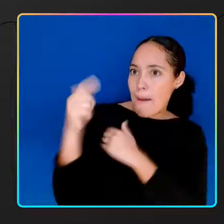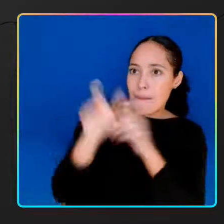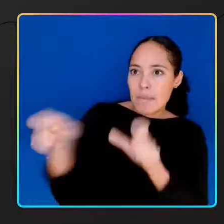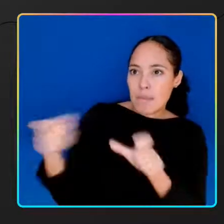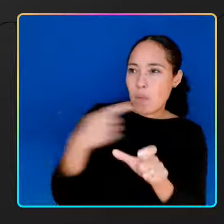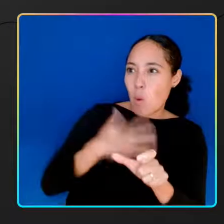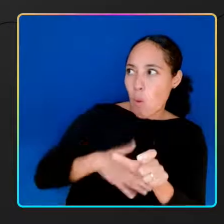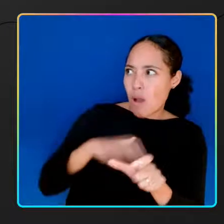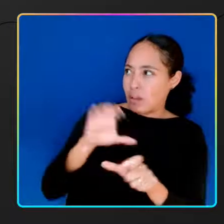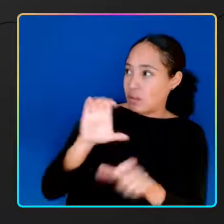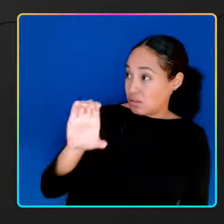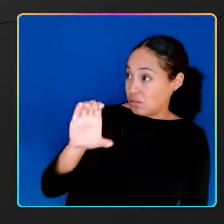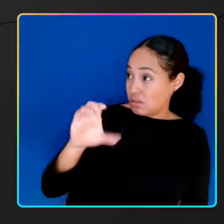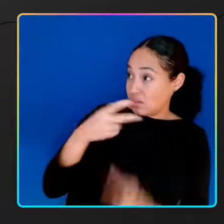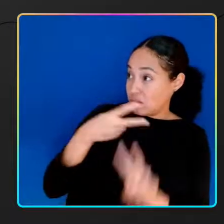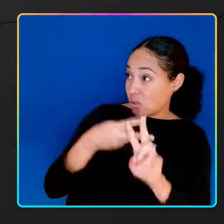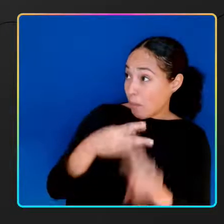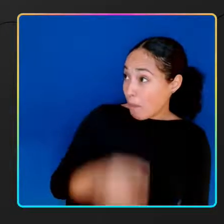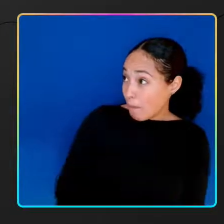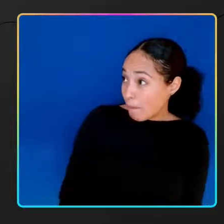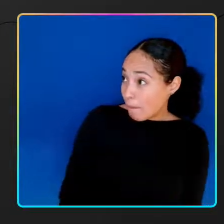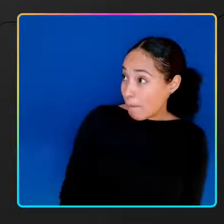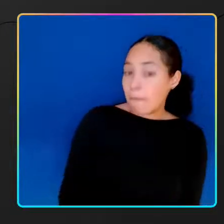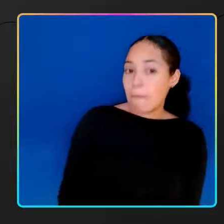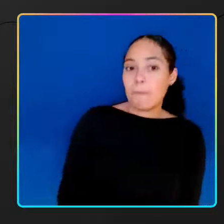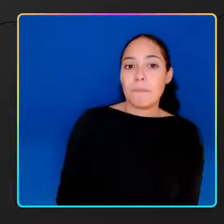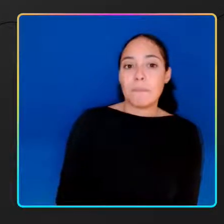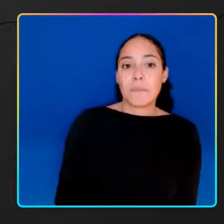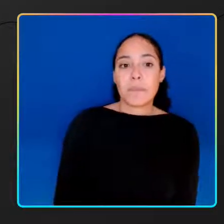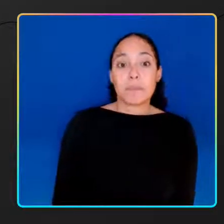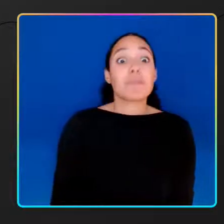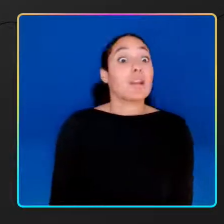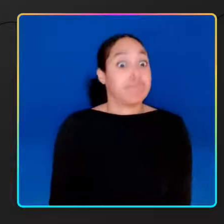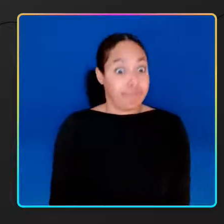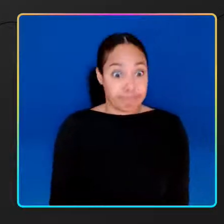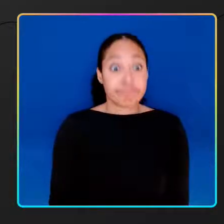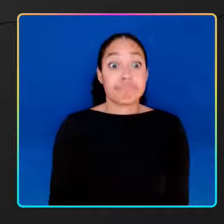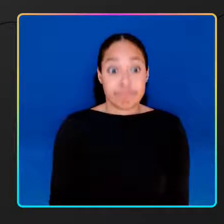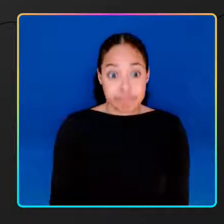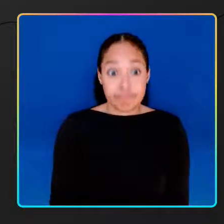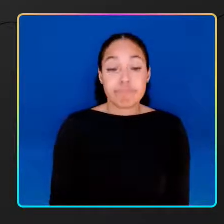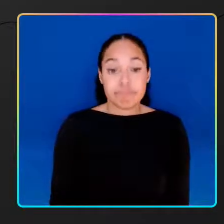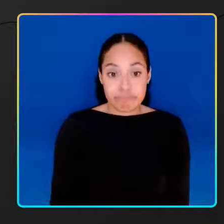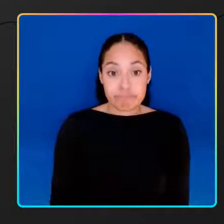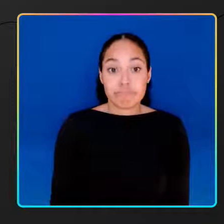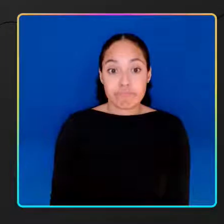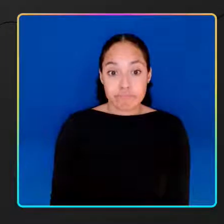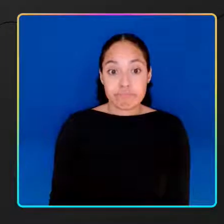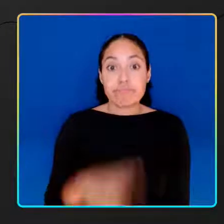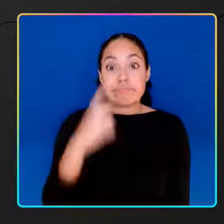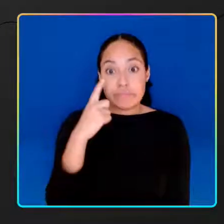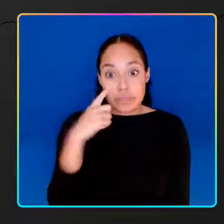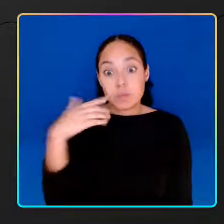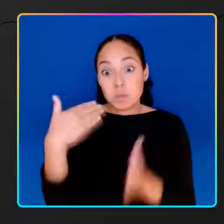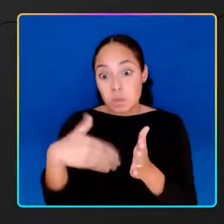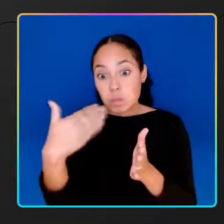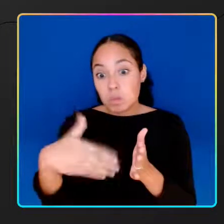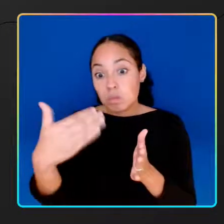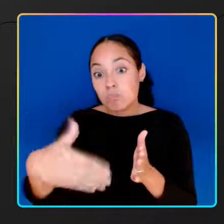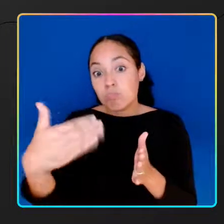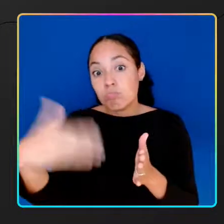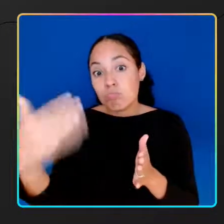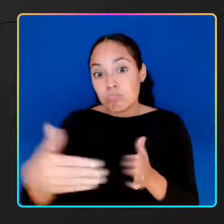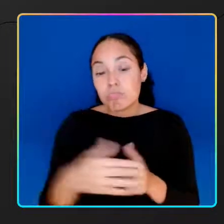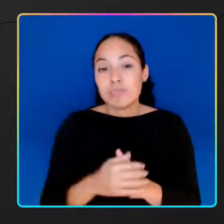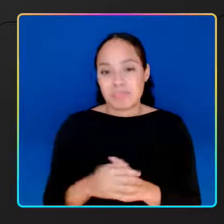C sharp skills. That's something you're seeing Yeah, in. because I I get from some developers, so they ask me